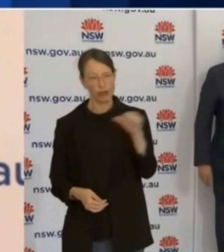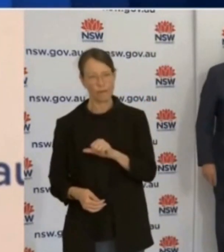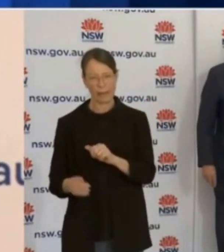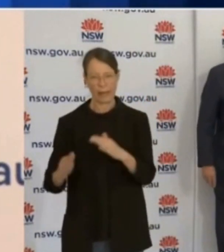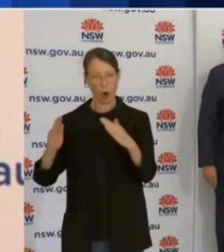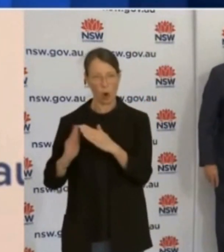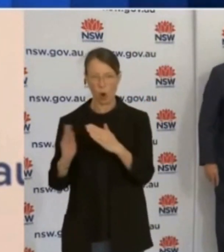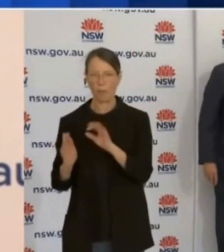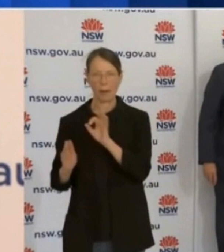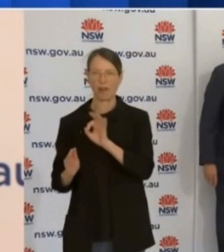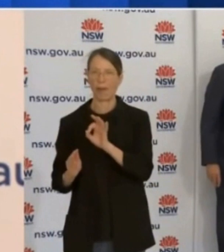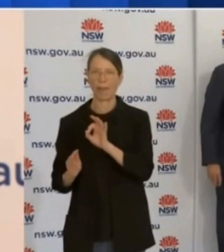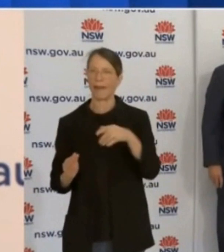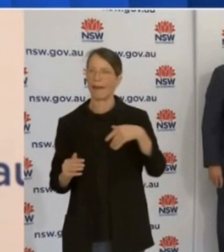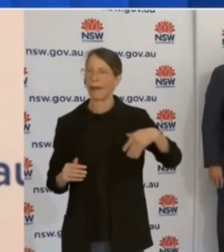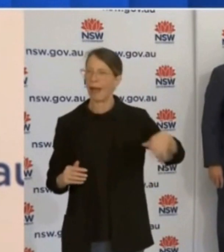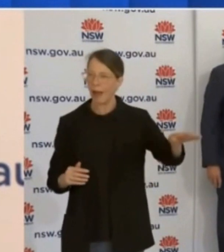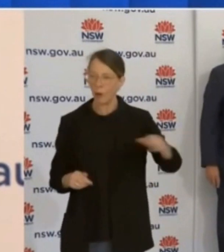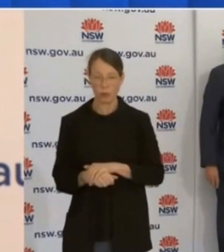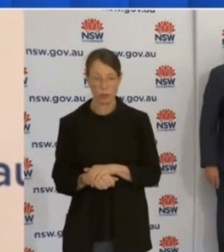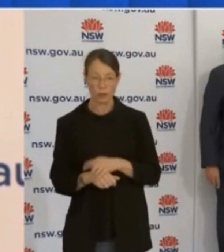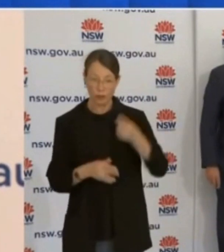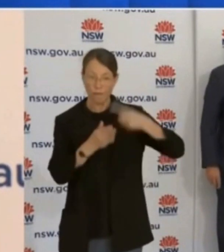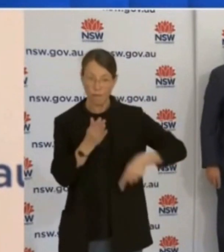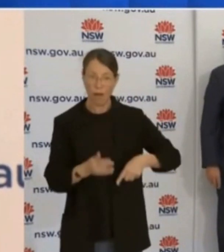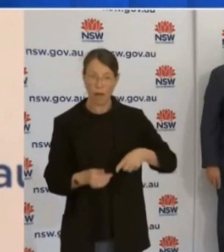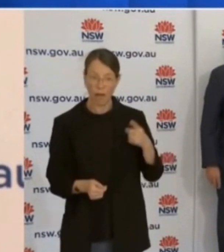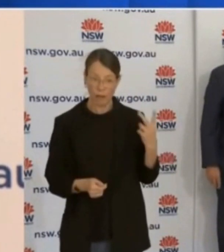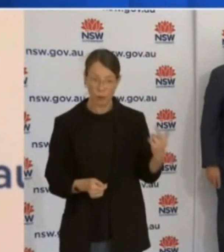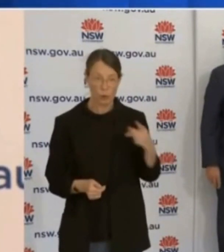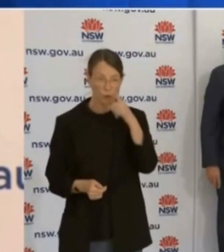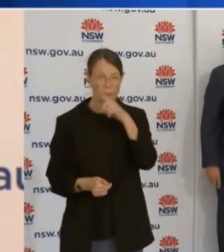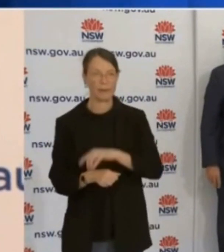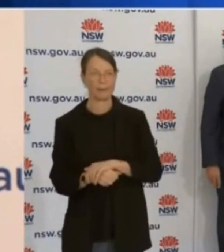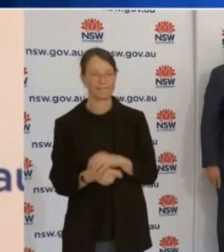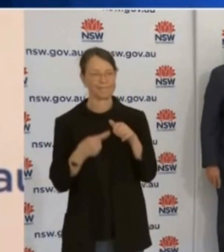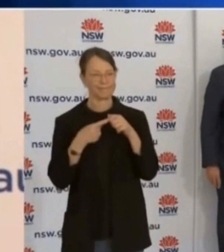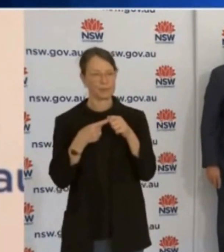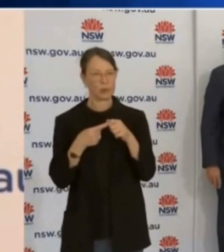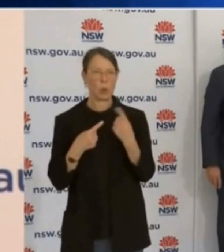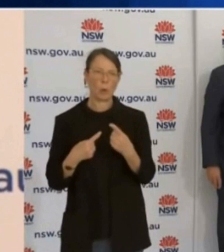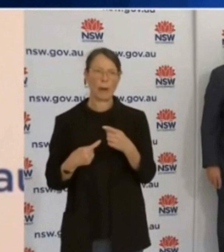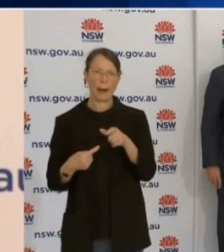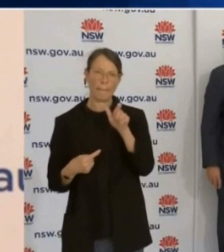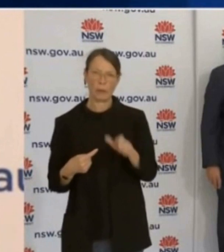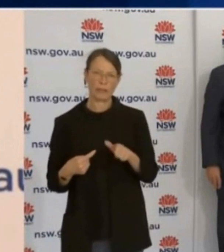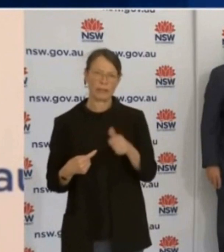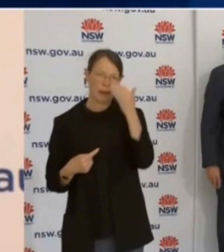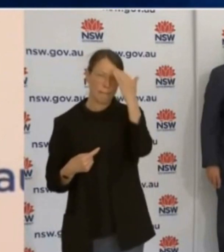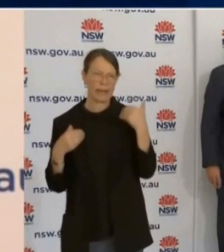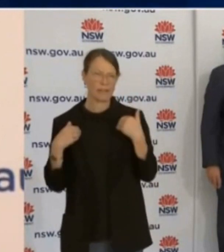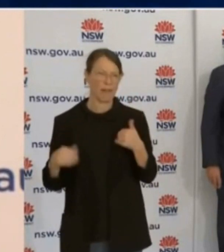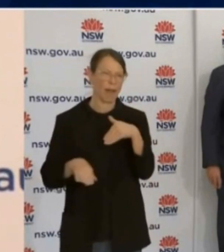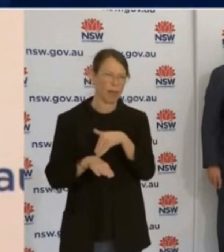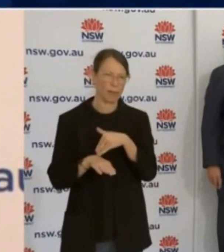their, I guess, their ability or their mental health to stay and comply with that order. The other is under investigation.